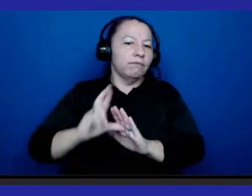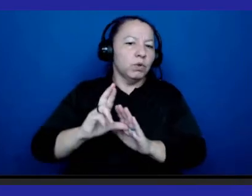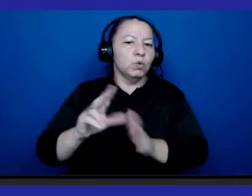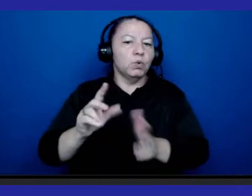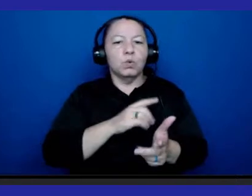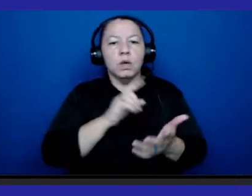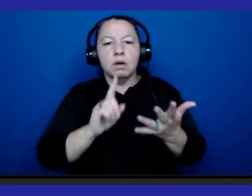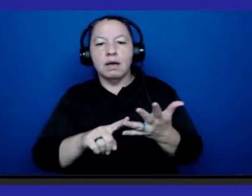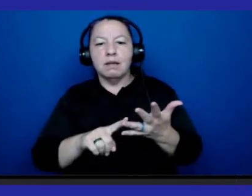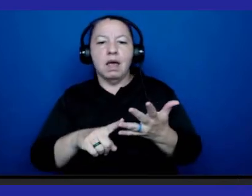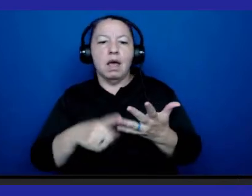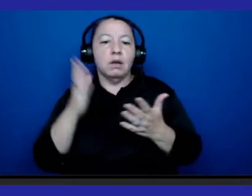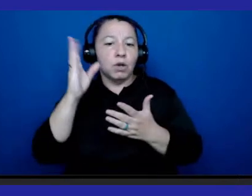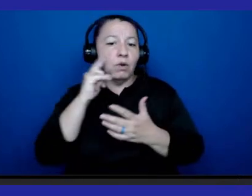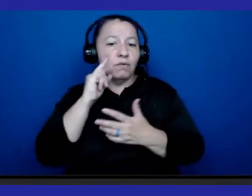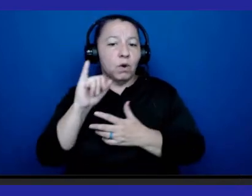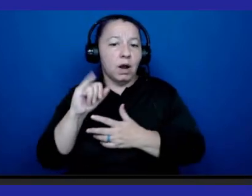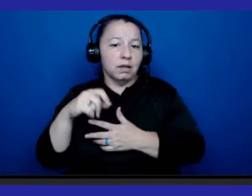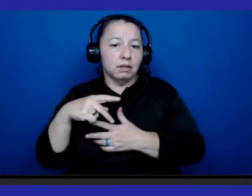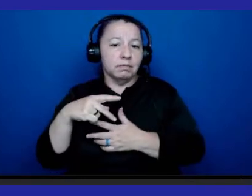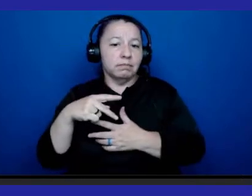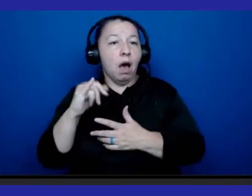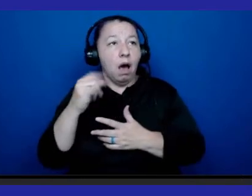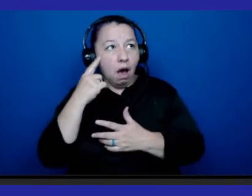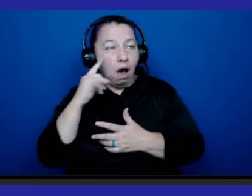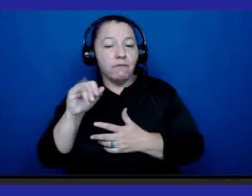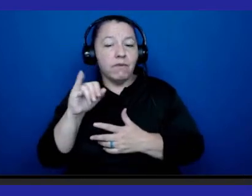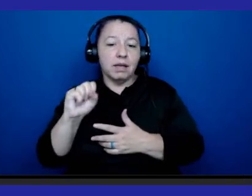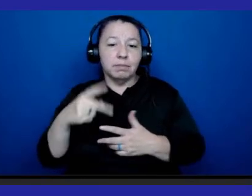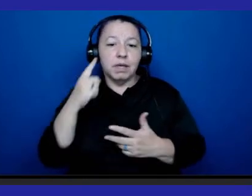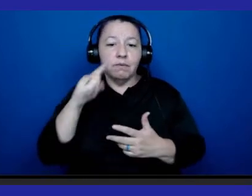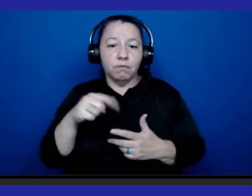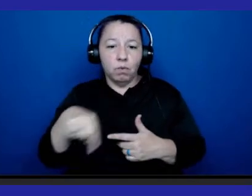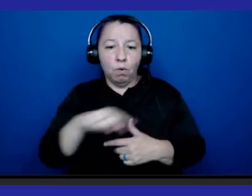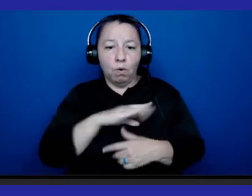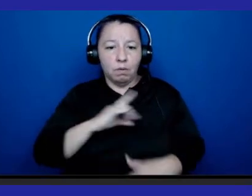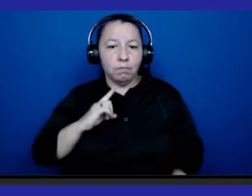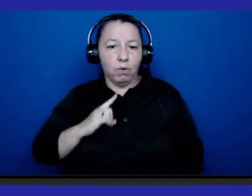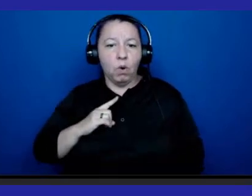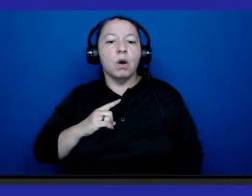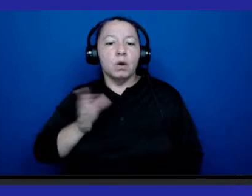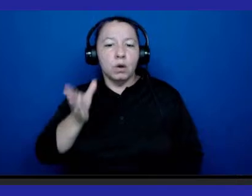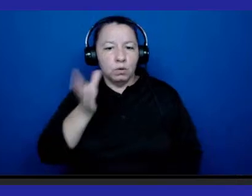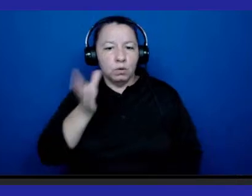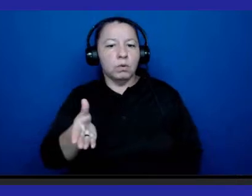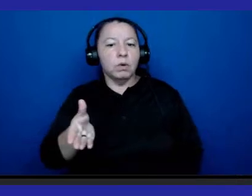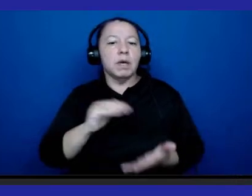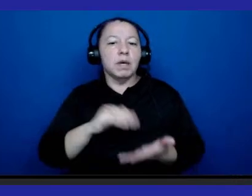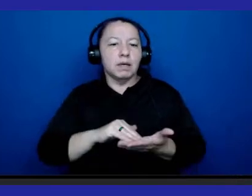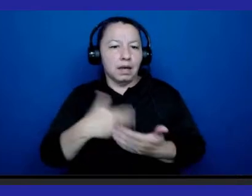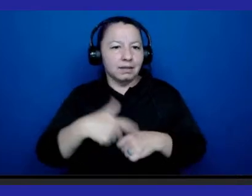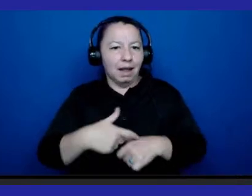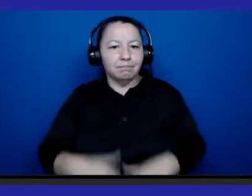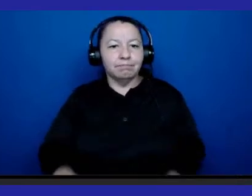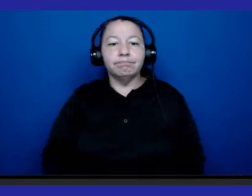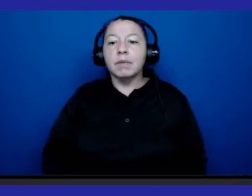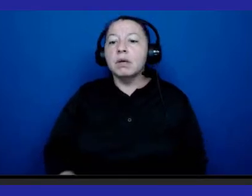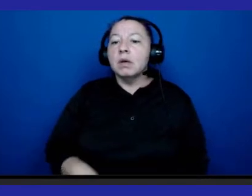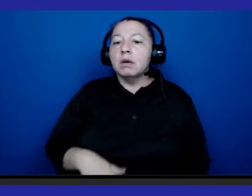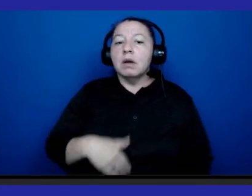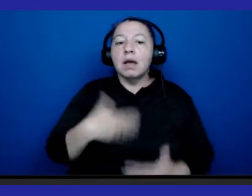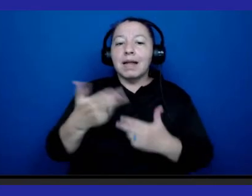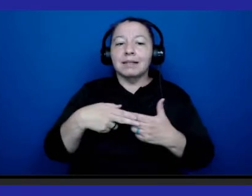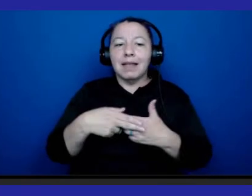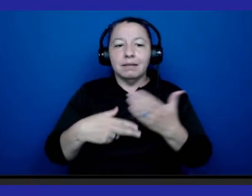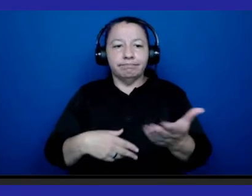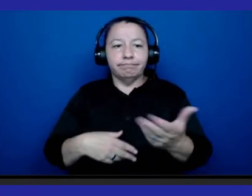for approval, which is going to again come next time. Next slide. So now